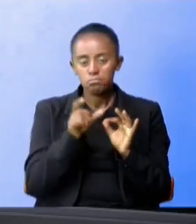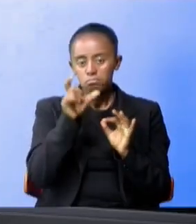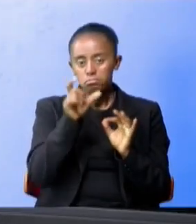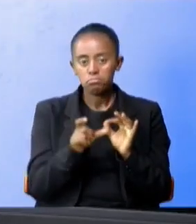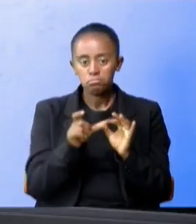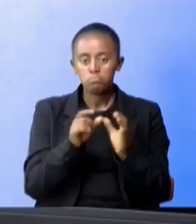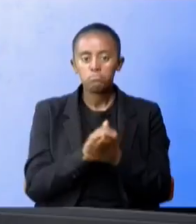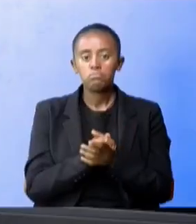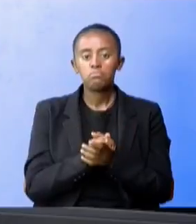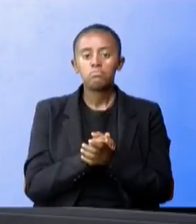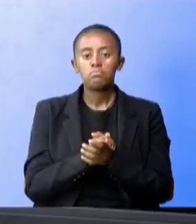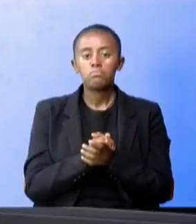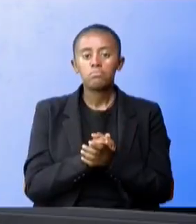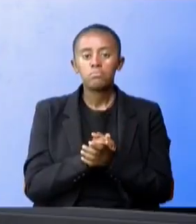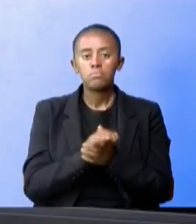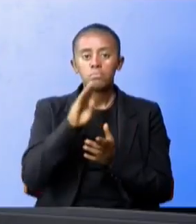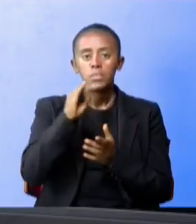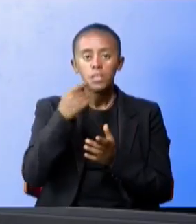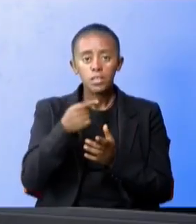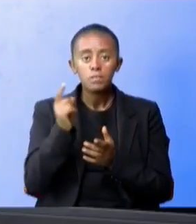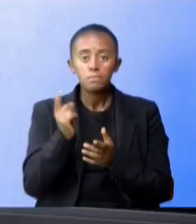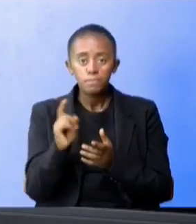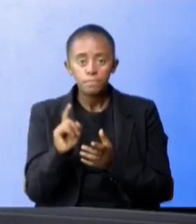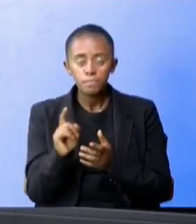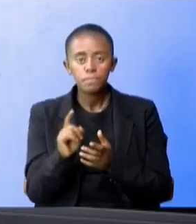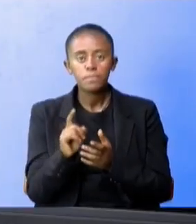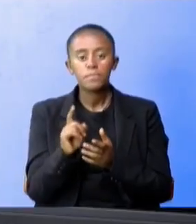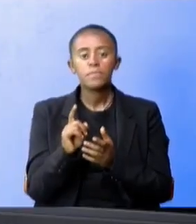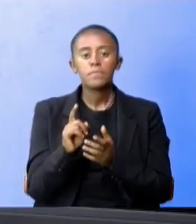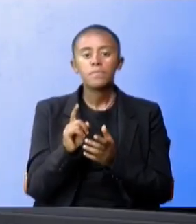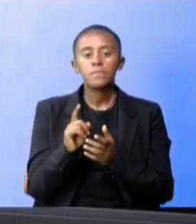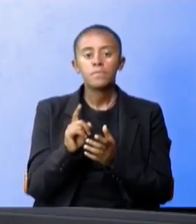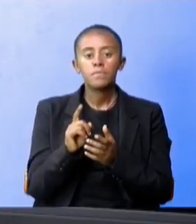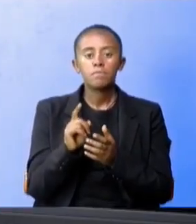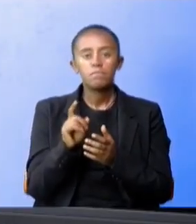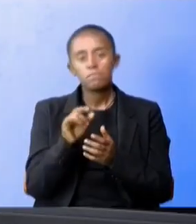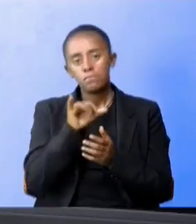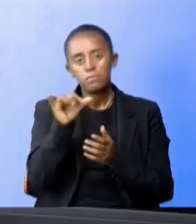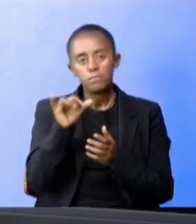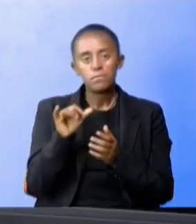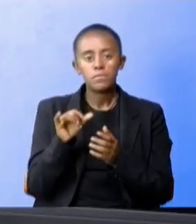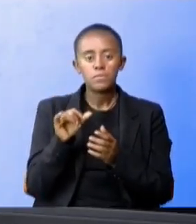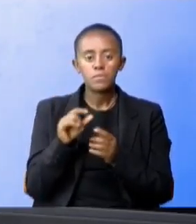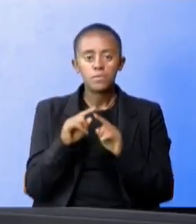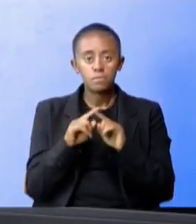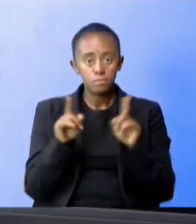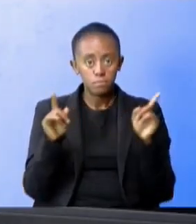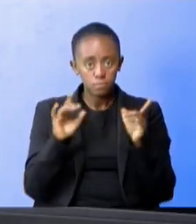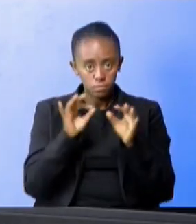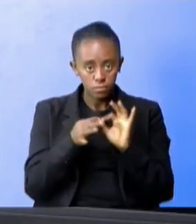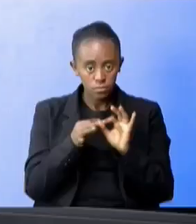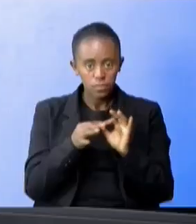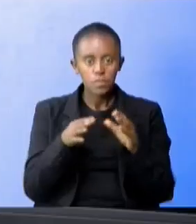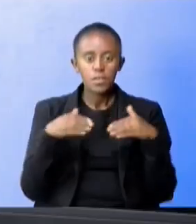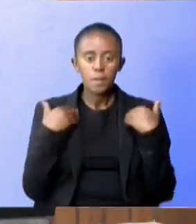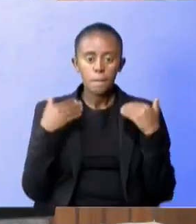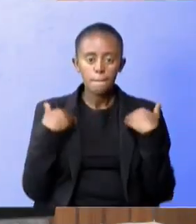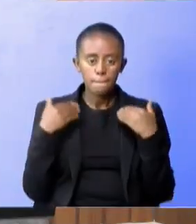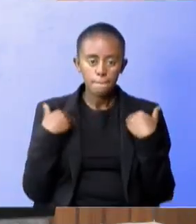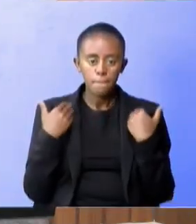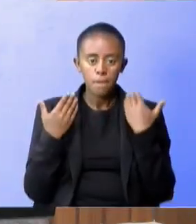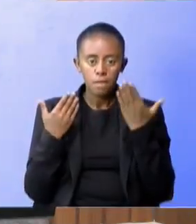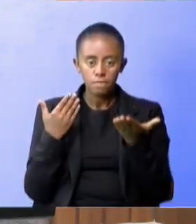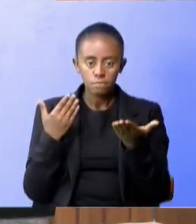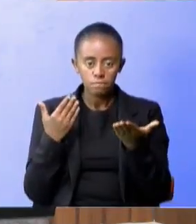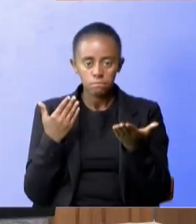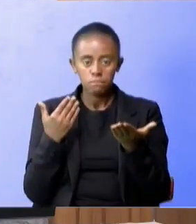one. For example, big, we still have big here, but they have different meanings. Happy, again, happy here,